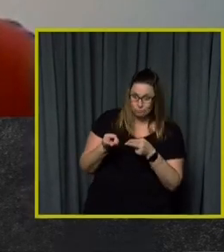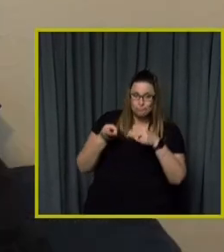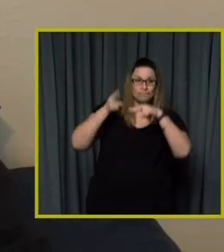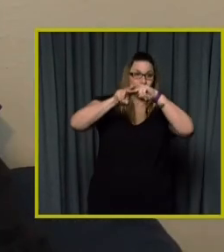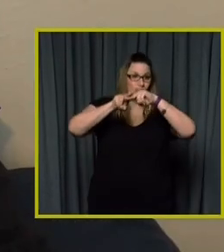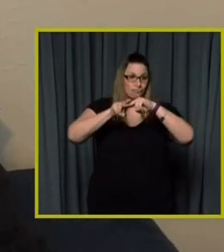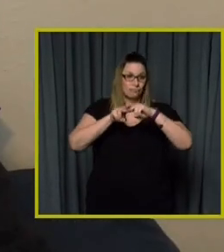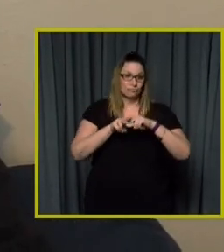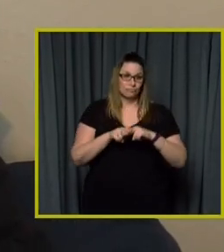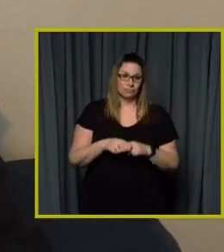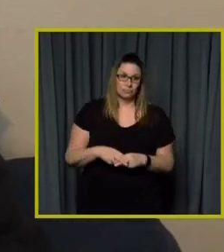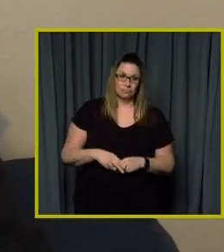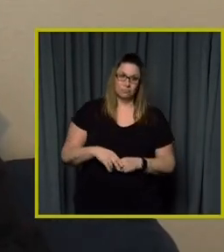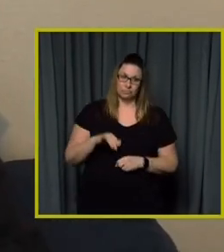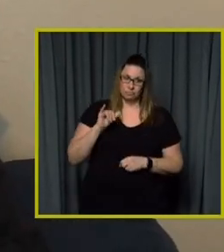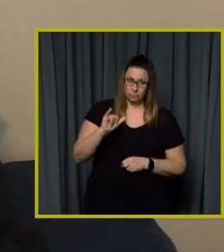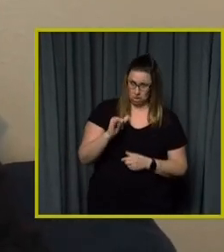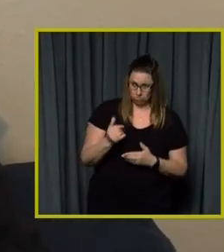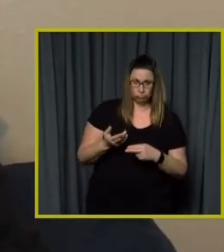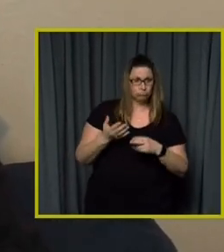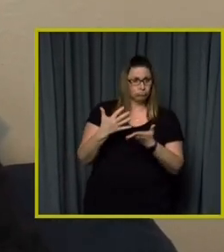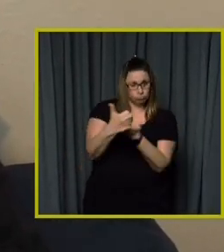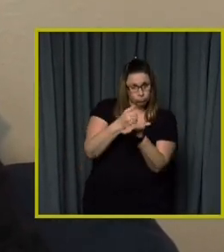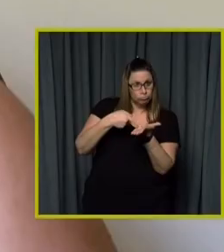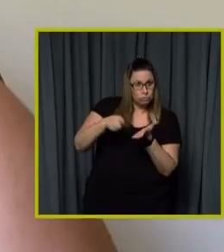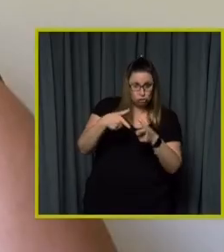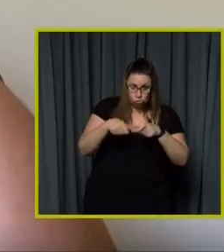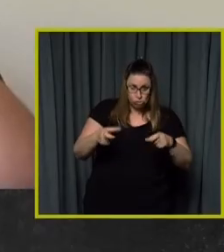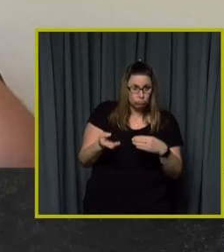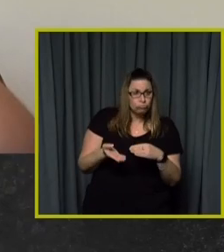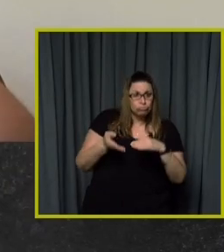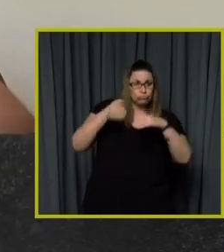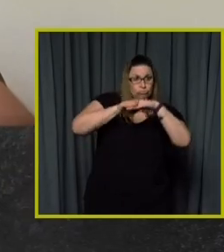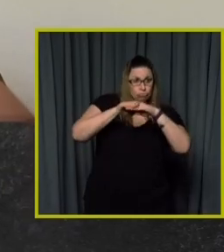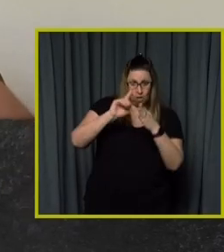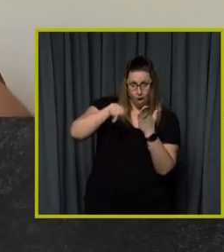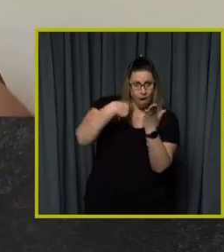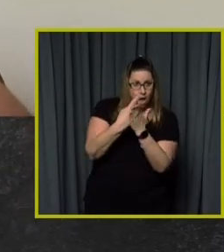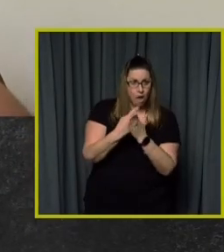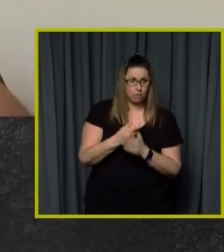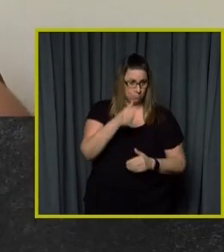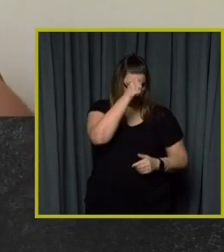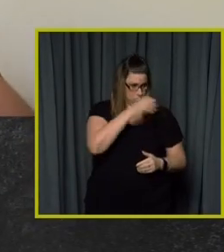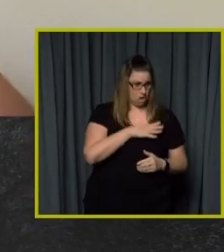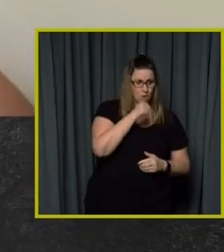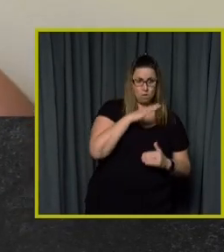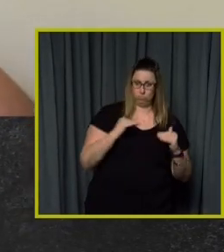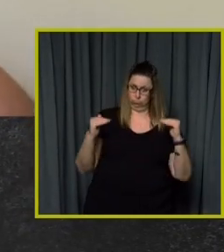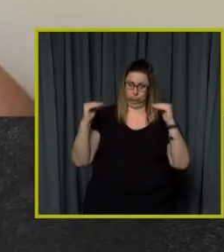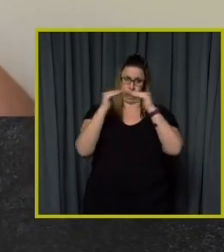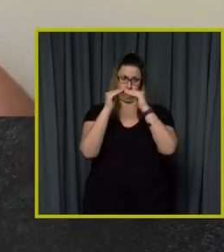income, with equal pay for equal work. You know, honestly, in this moment,